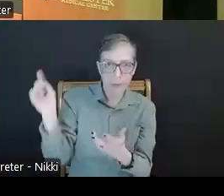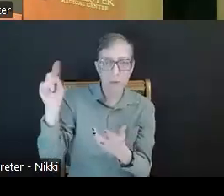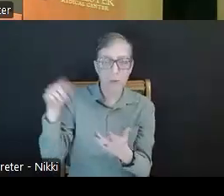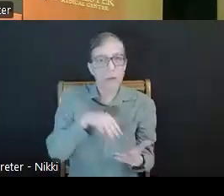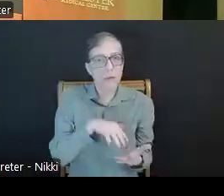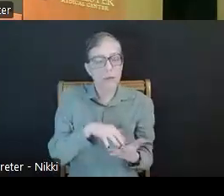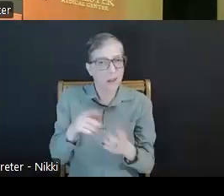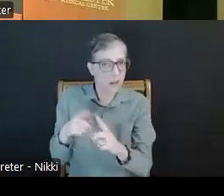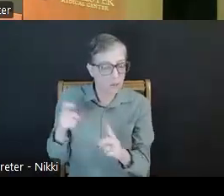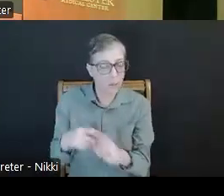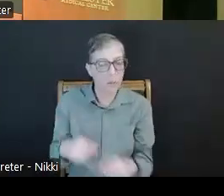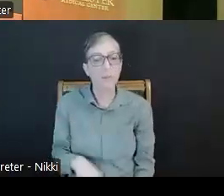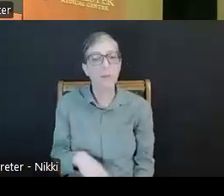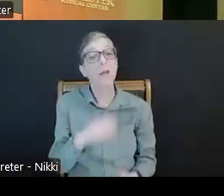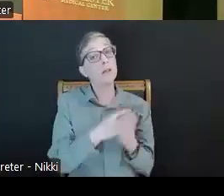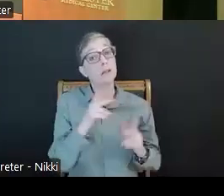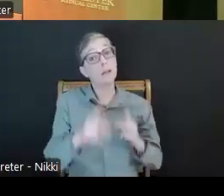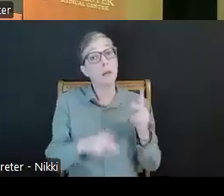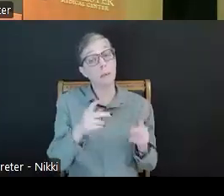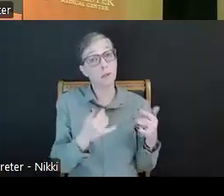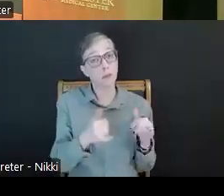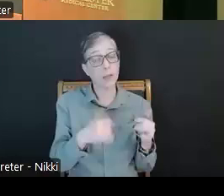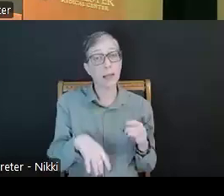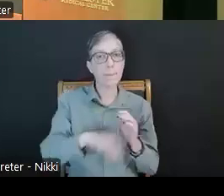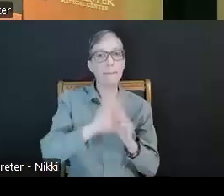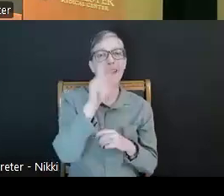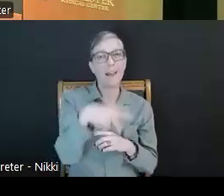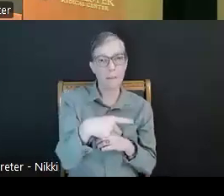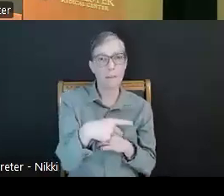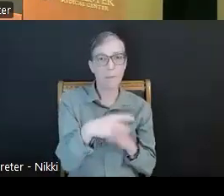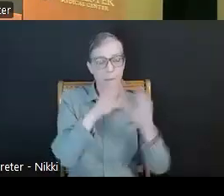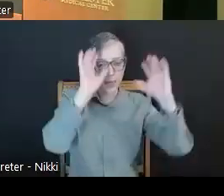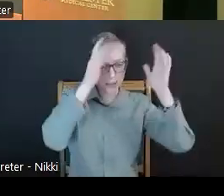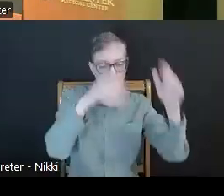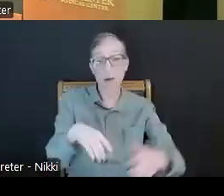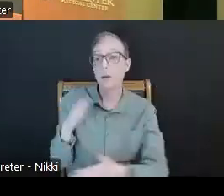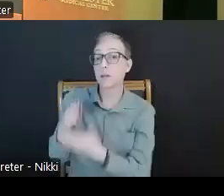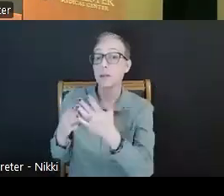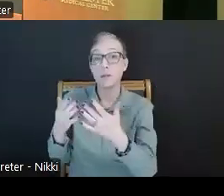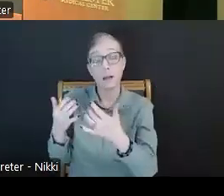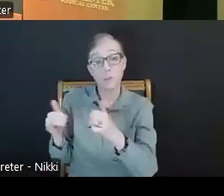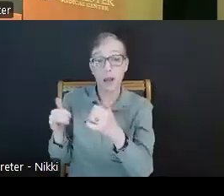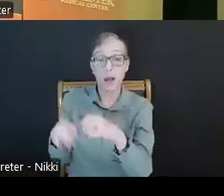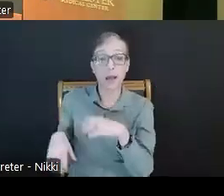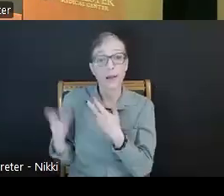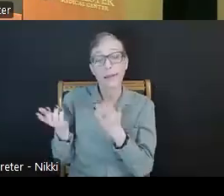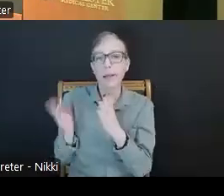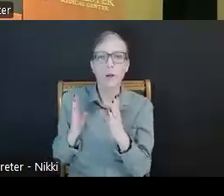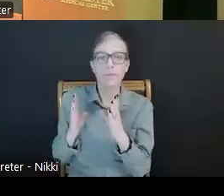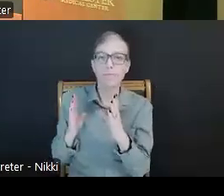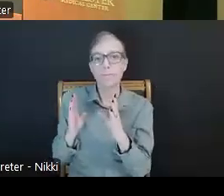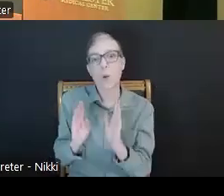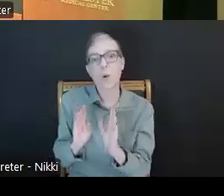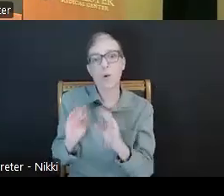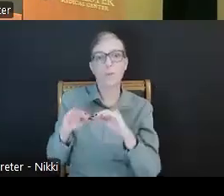Some people play pickup basketball, some people play organized basketball in a rec league, some people play in professional leagues. And the